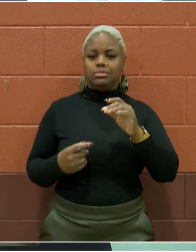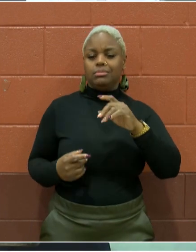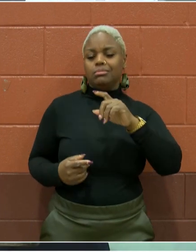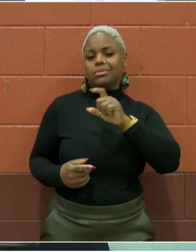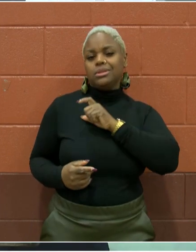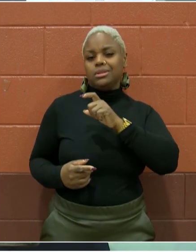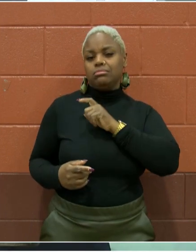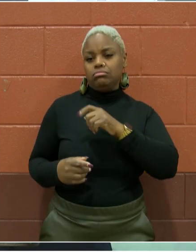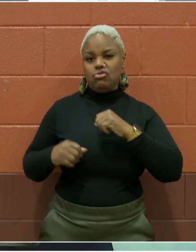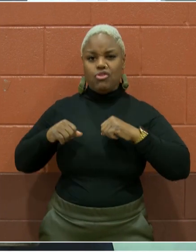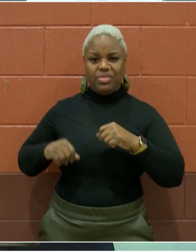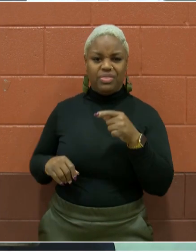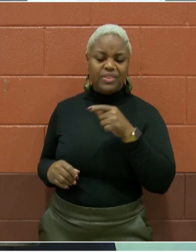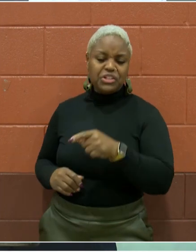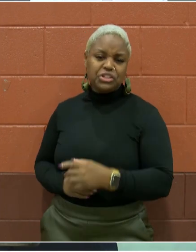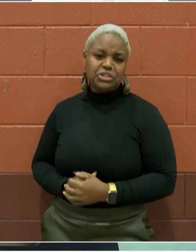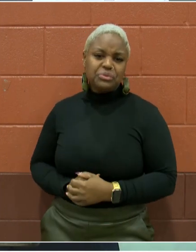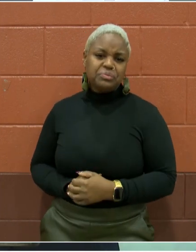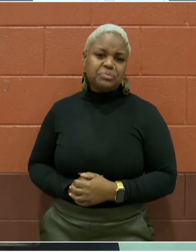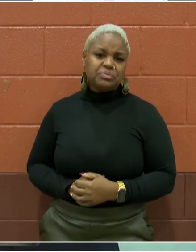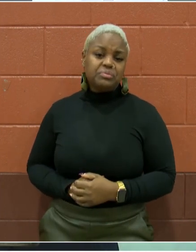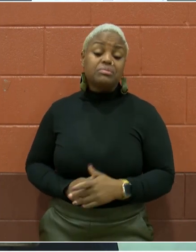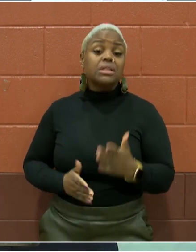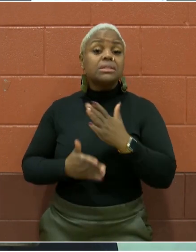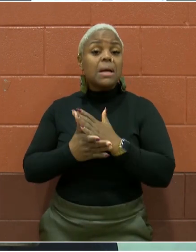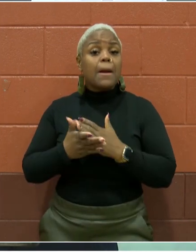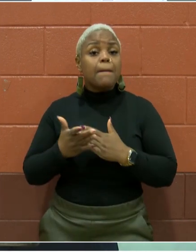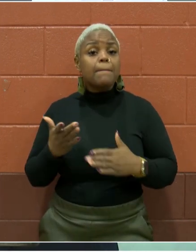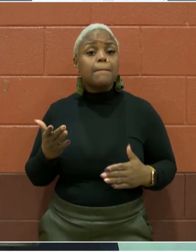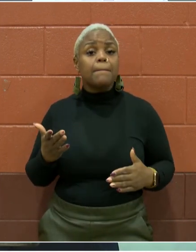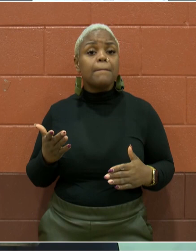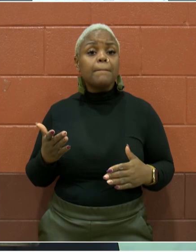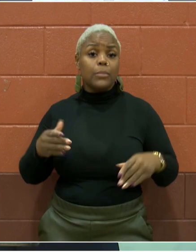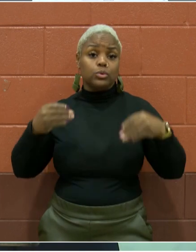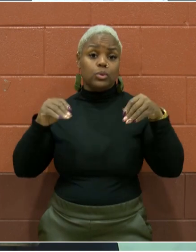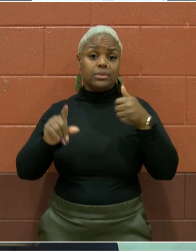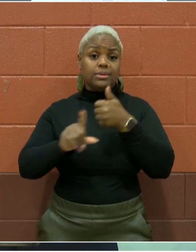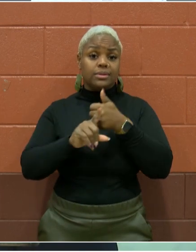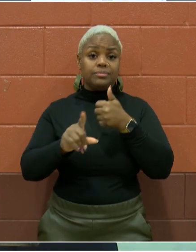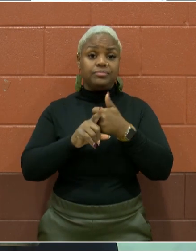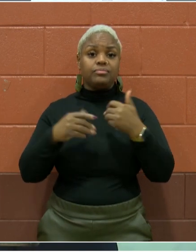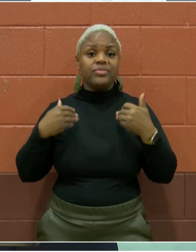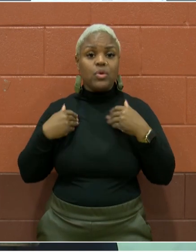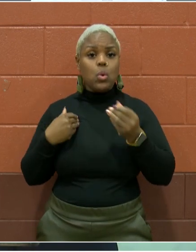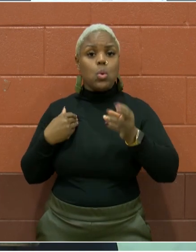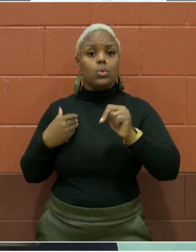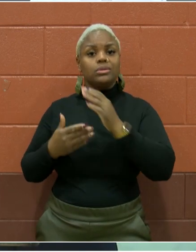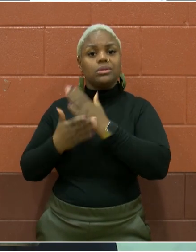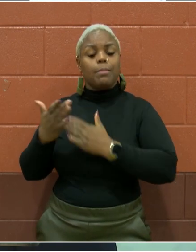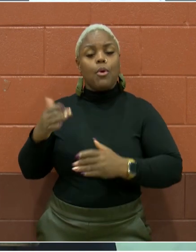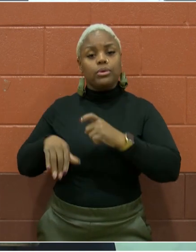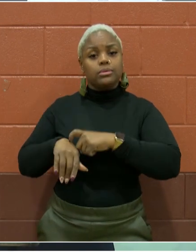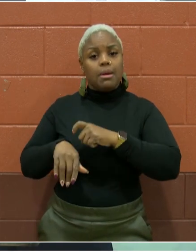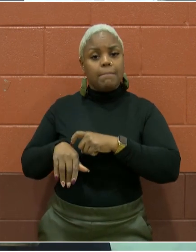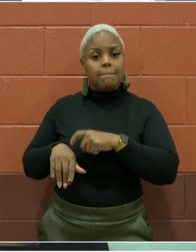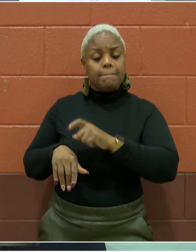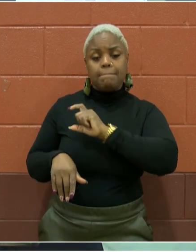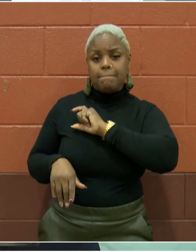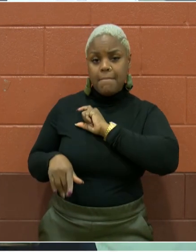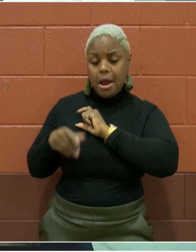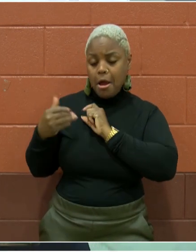In some of the stores, they also have their own police officers, SPOs, part-time officers that are there. And